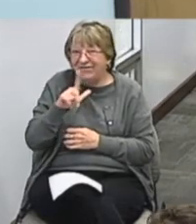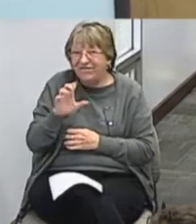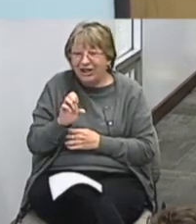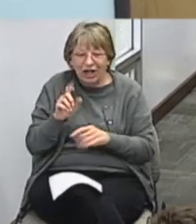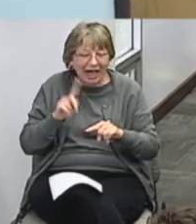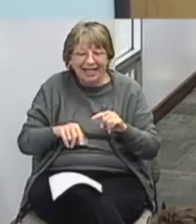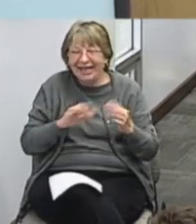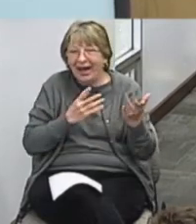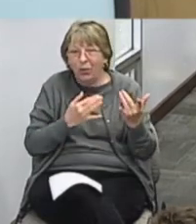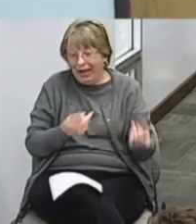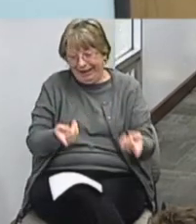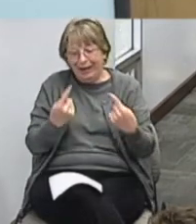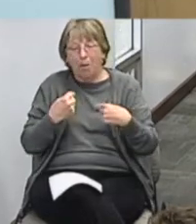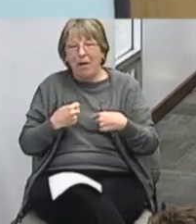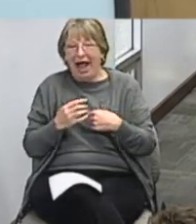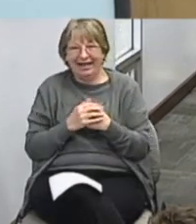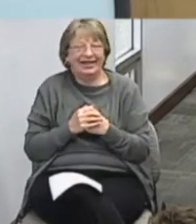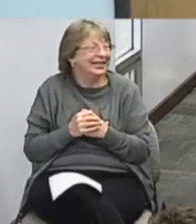we have,